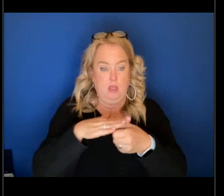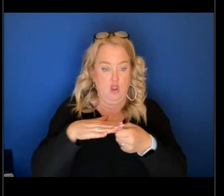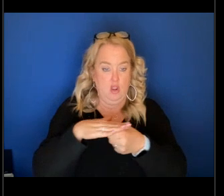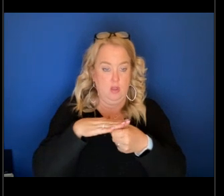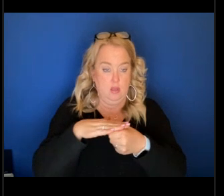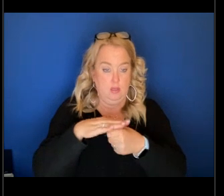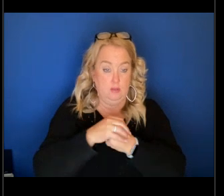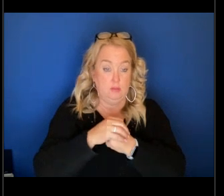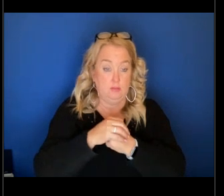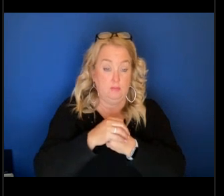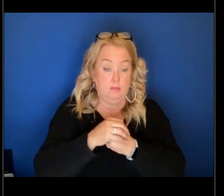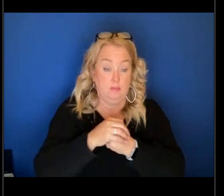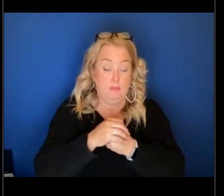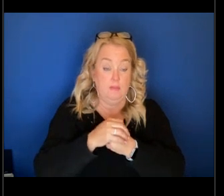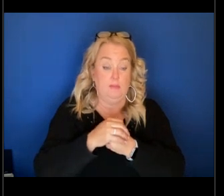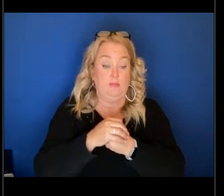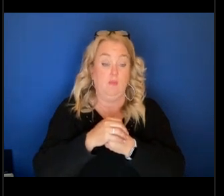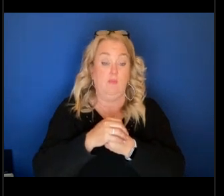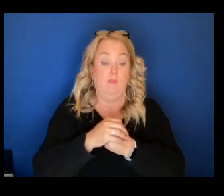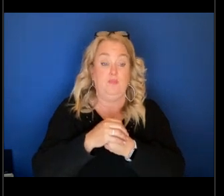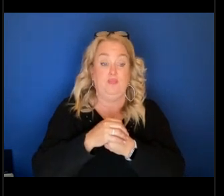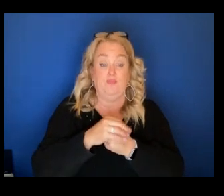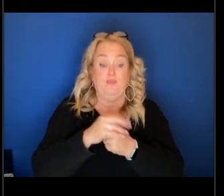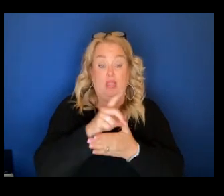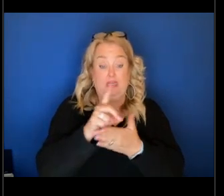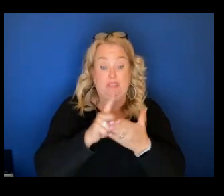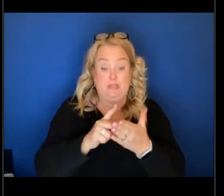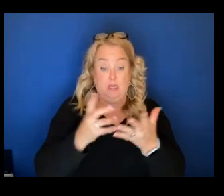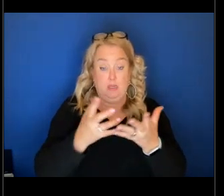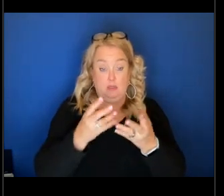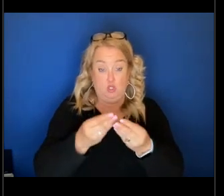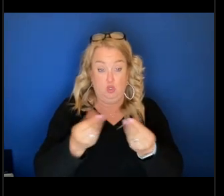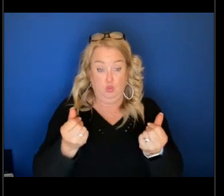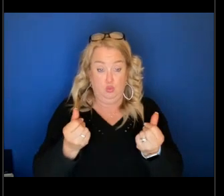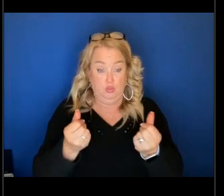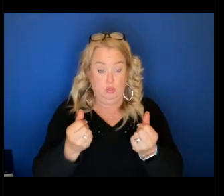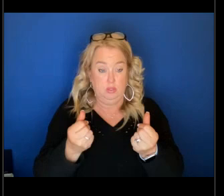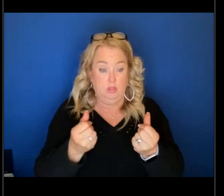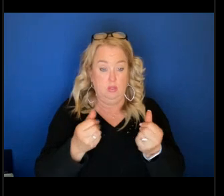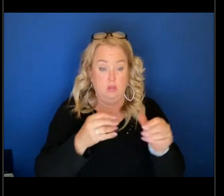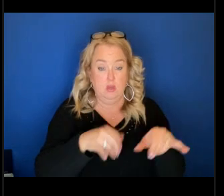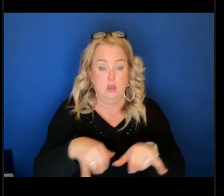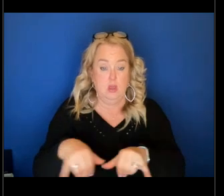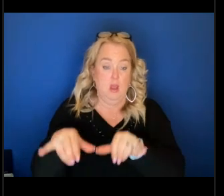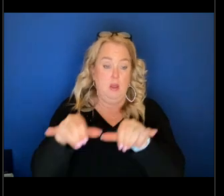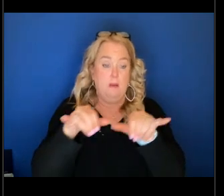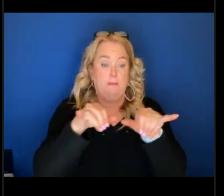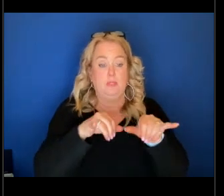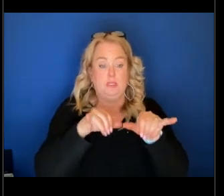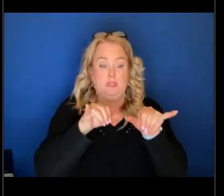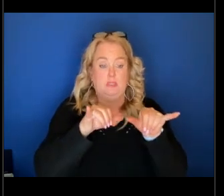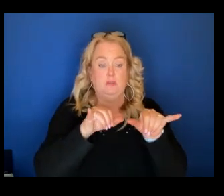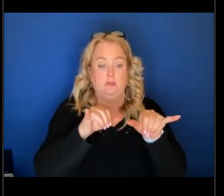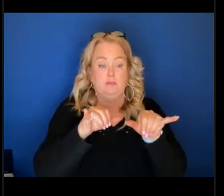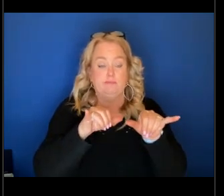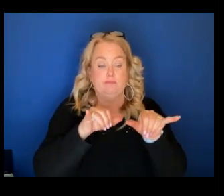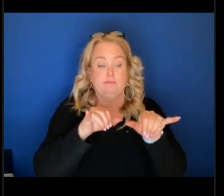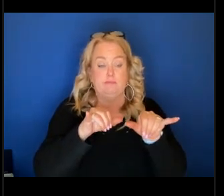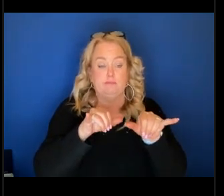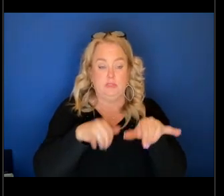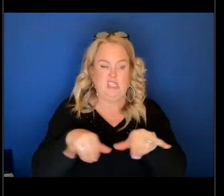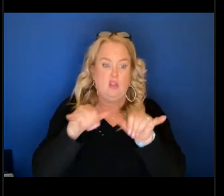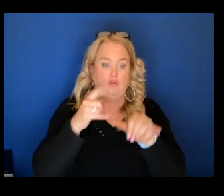areas. The design solution. Common standards for gate